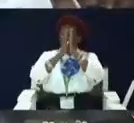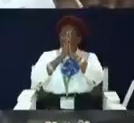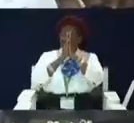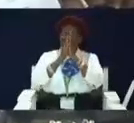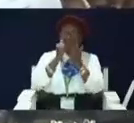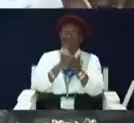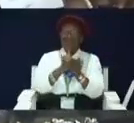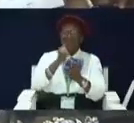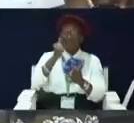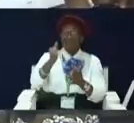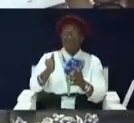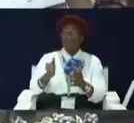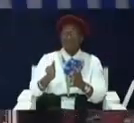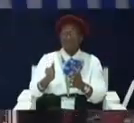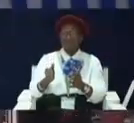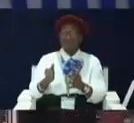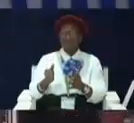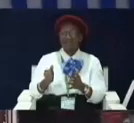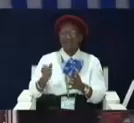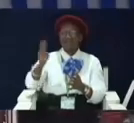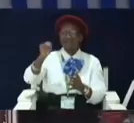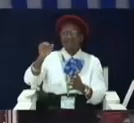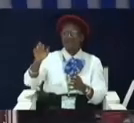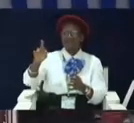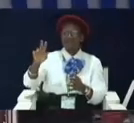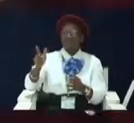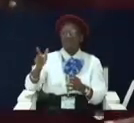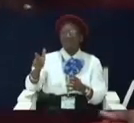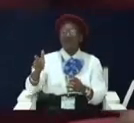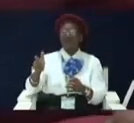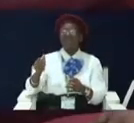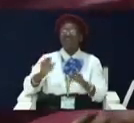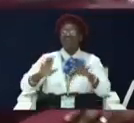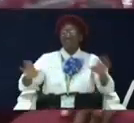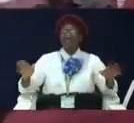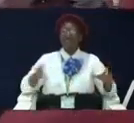right, March children, shout a big hallelujah.